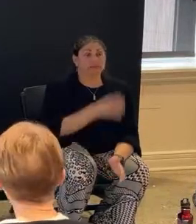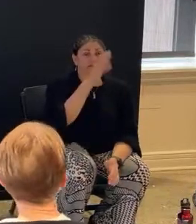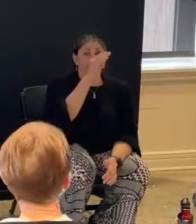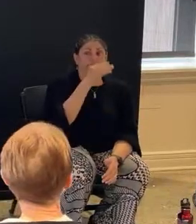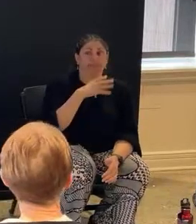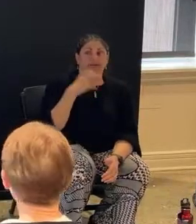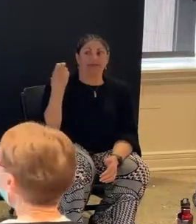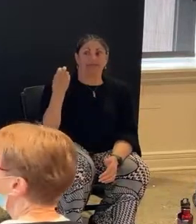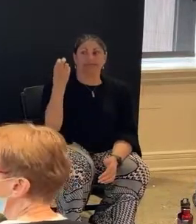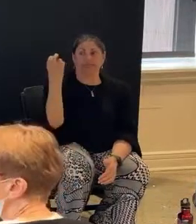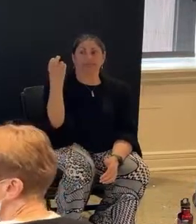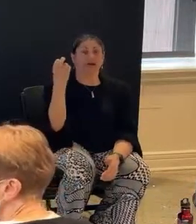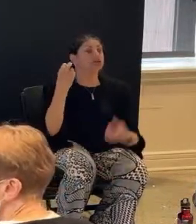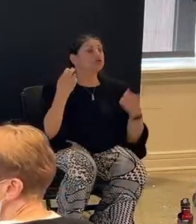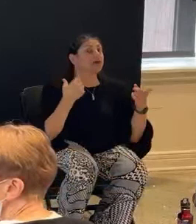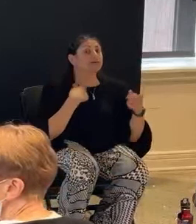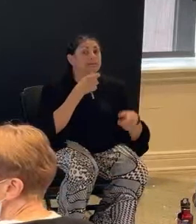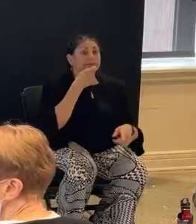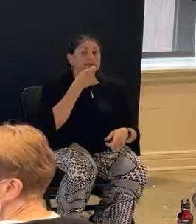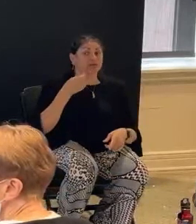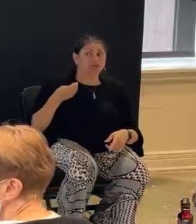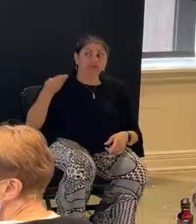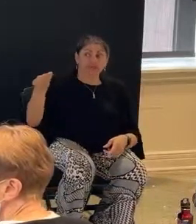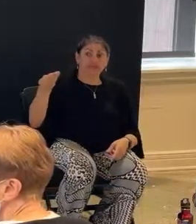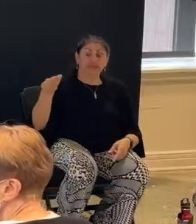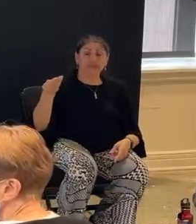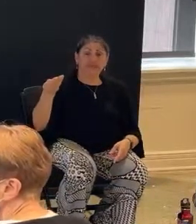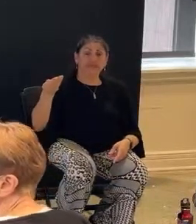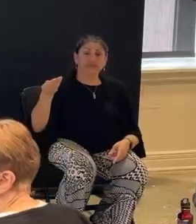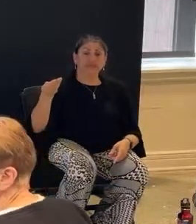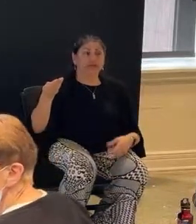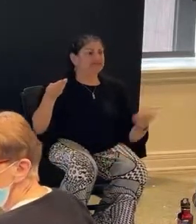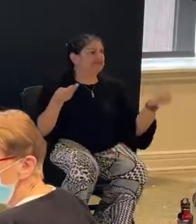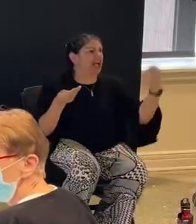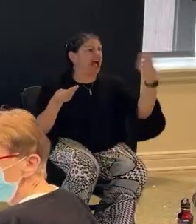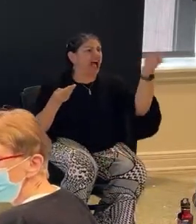Yes. Oh, do we have a mic that we can pass around or?